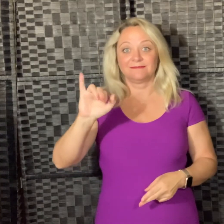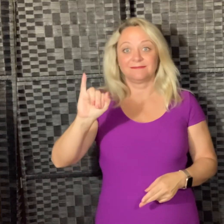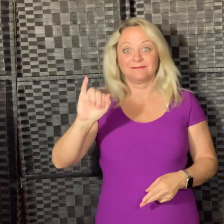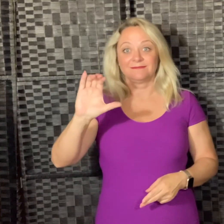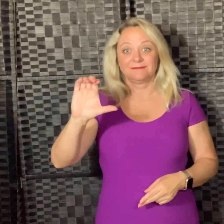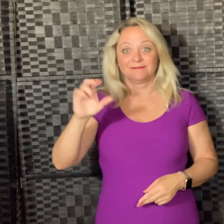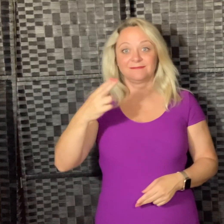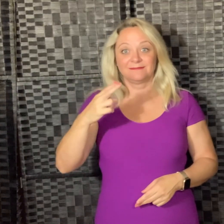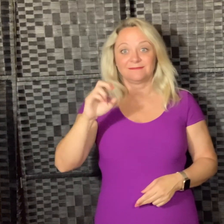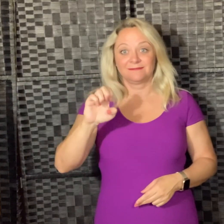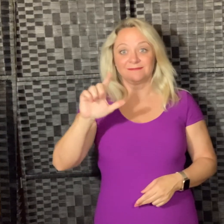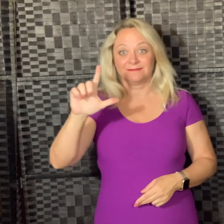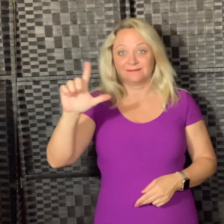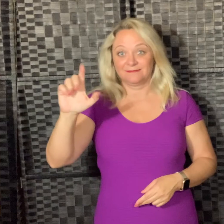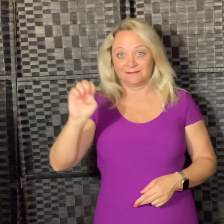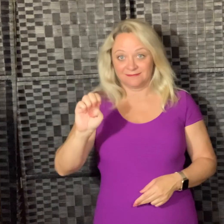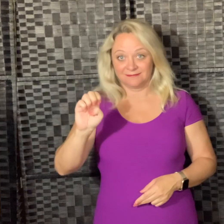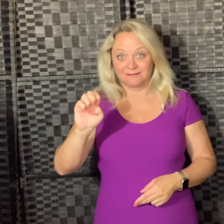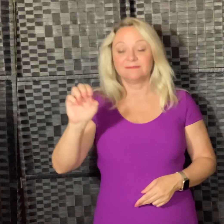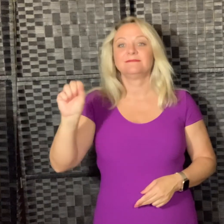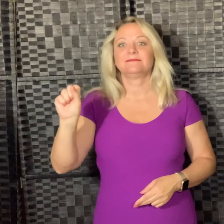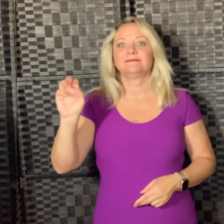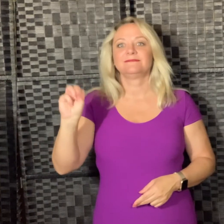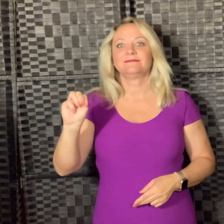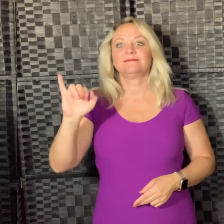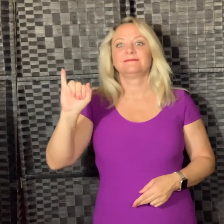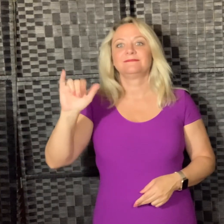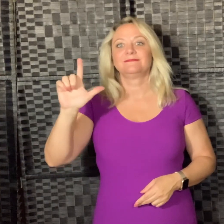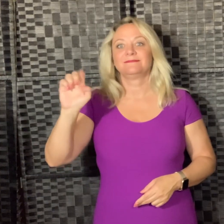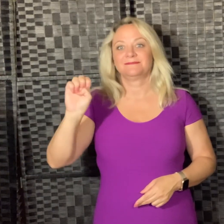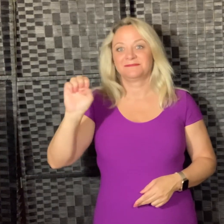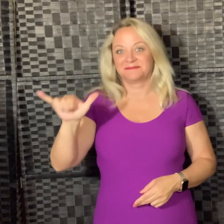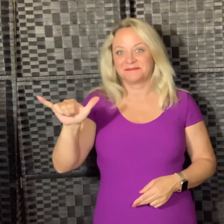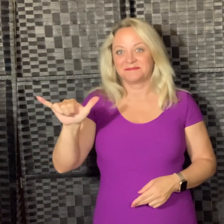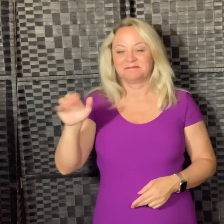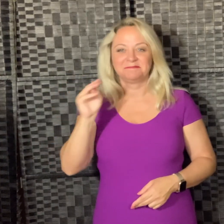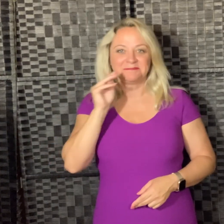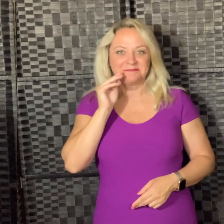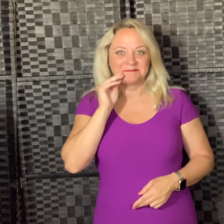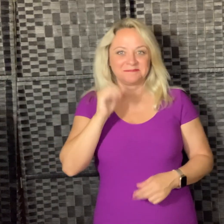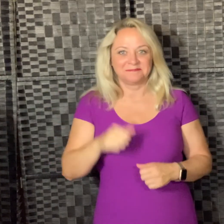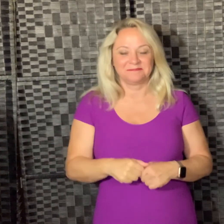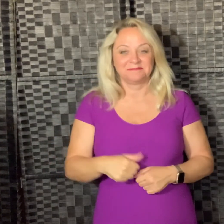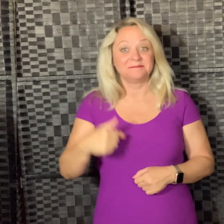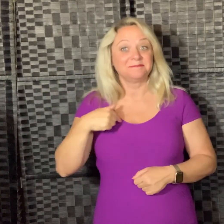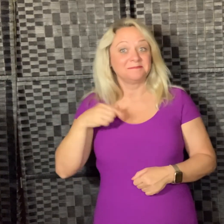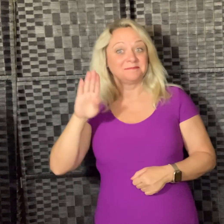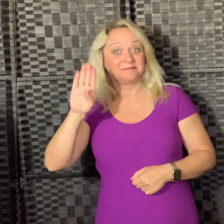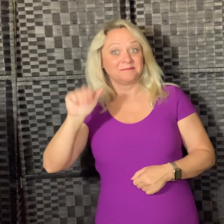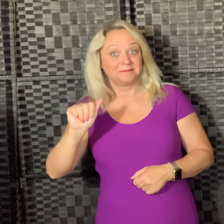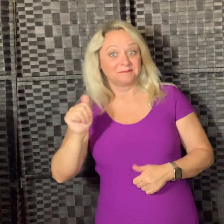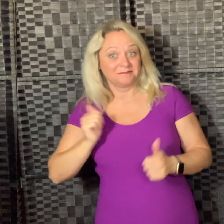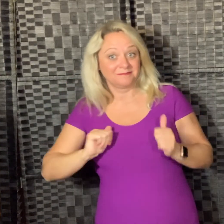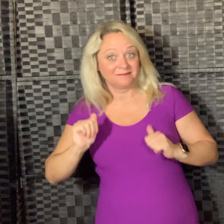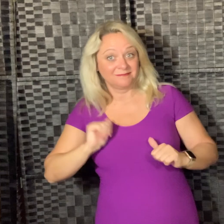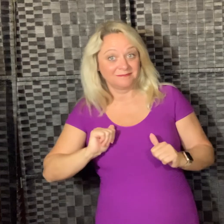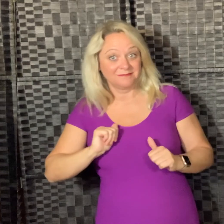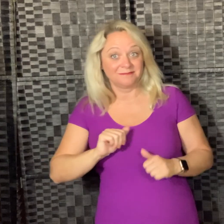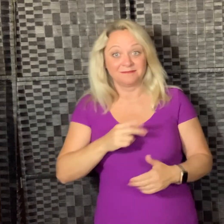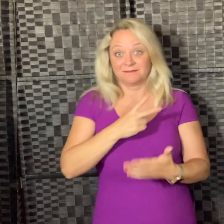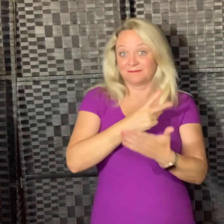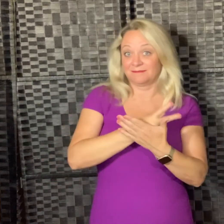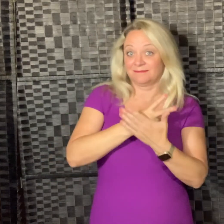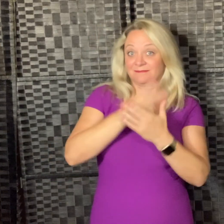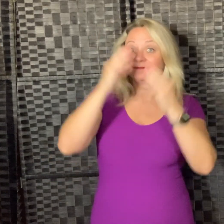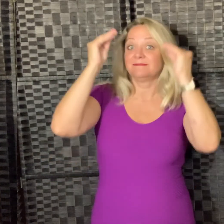Hi, my name is Michelle Smiley. I have a bachelor's degree in drama and a master's